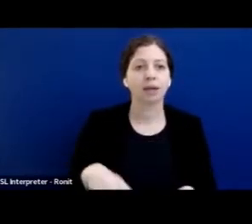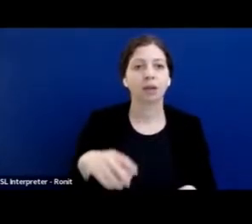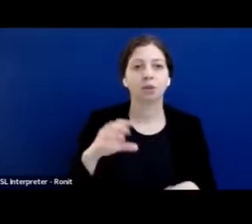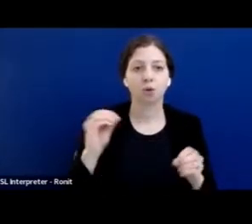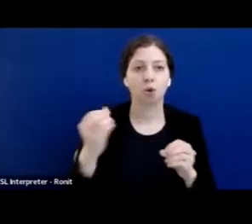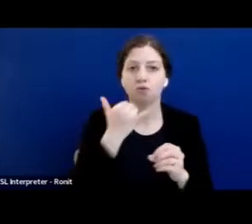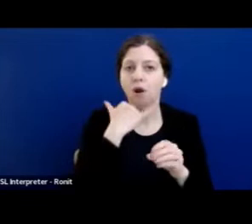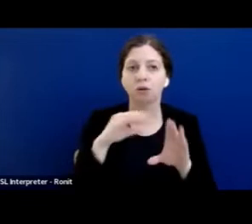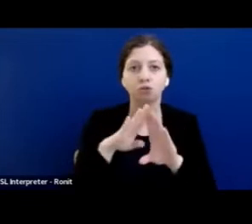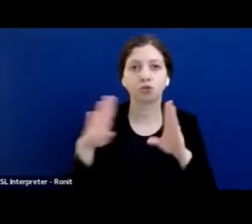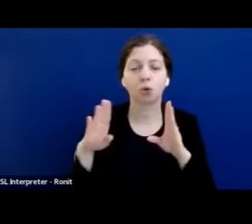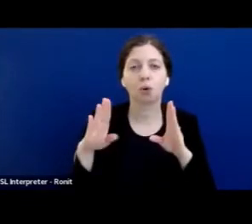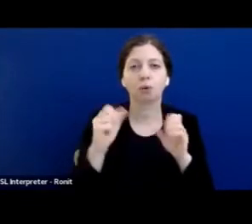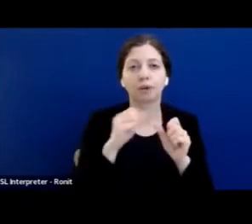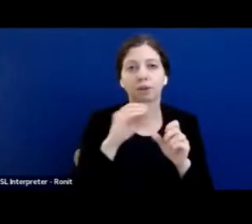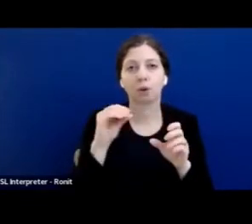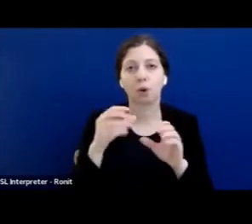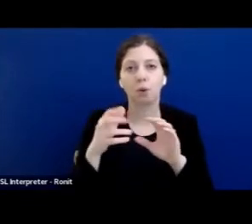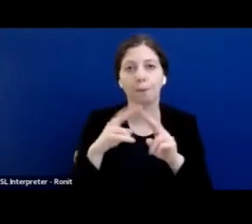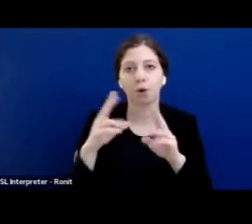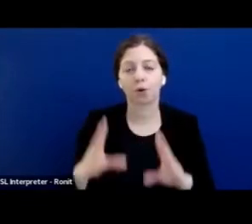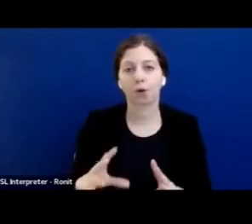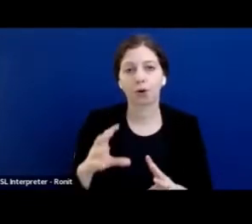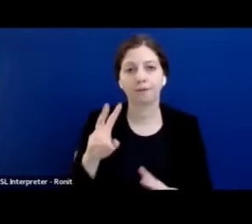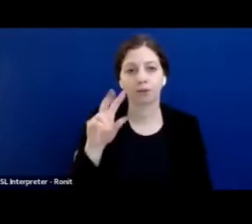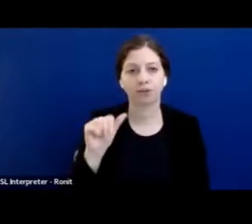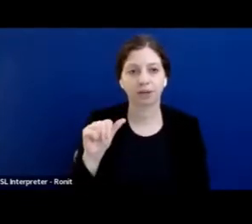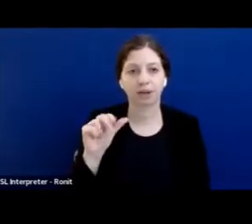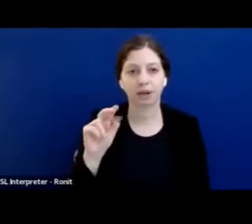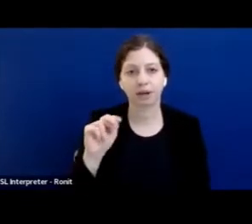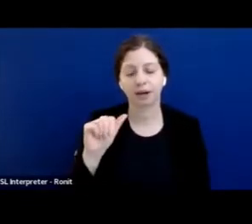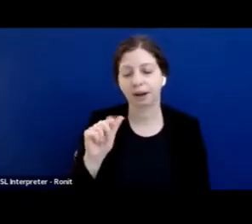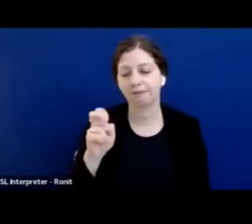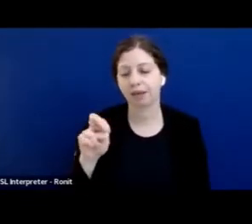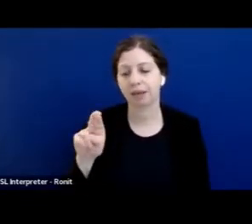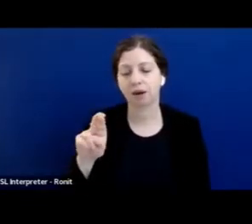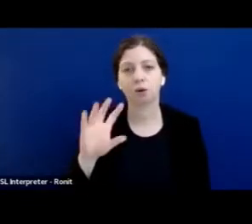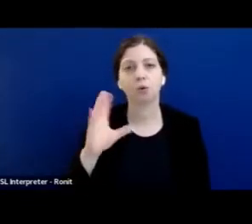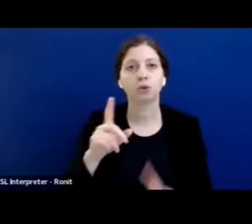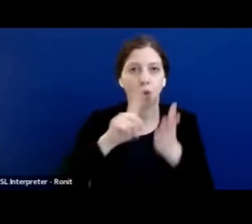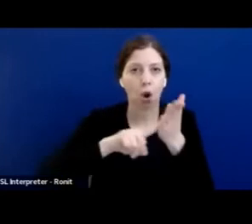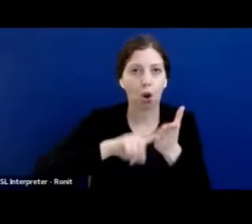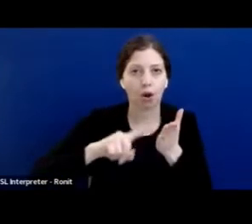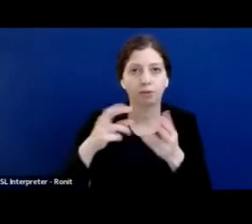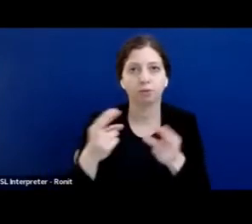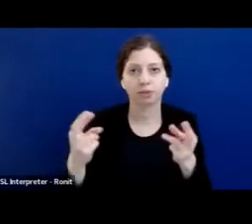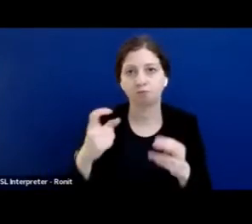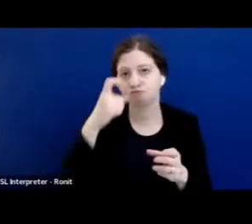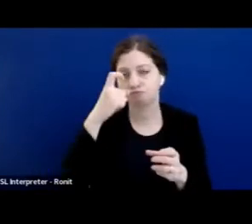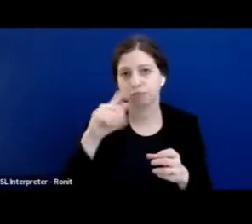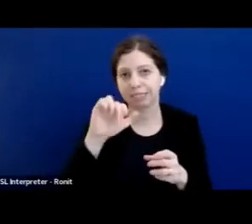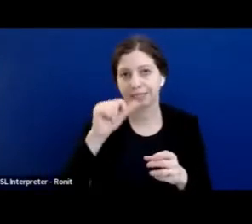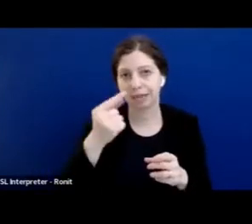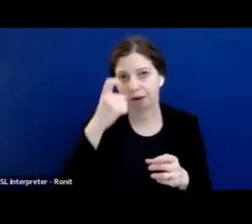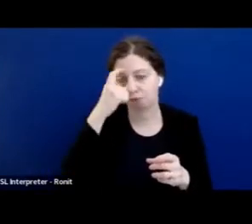their co-partner, Virginia Navigator, will conduct an audit of the resources tagged under brain injury in the system and the number of hits